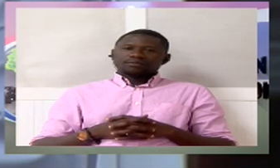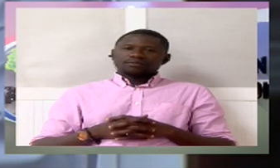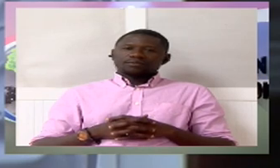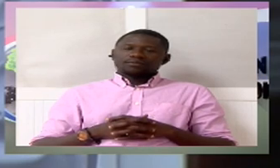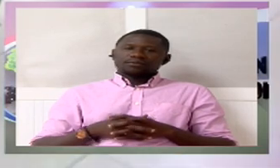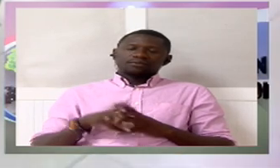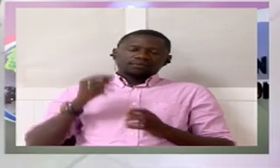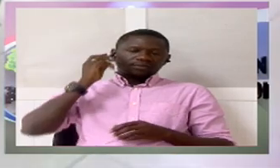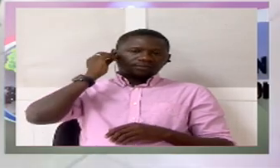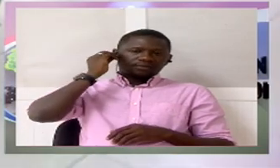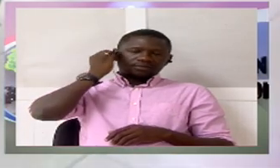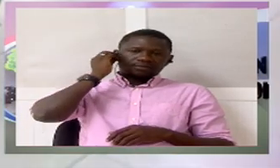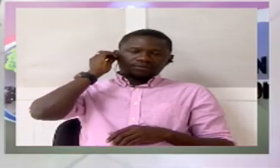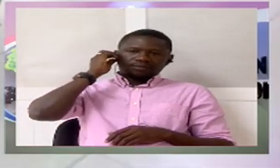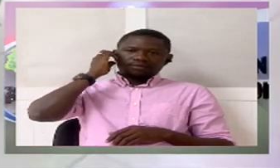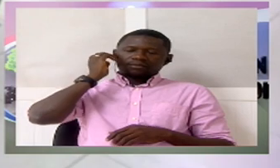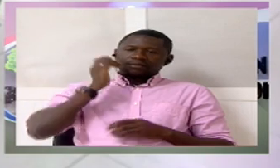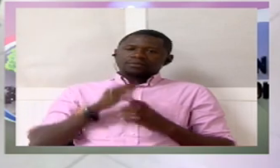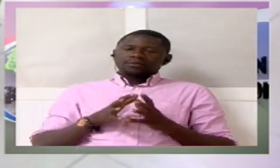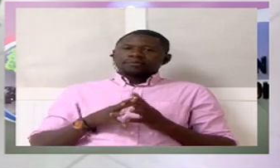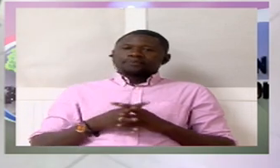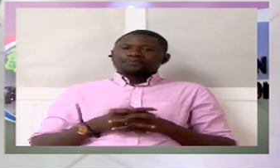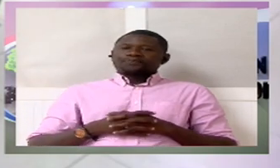adila koy laftala nyaming.